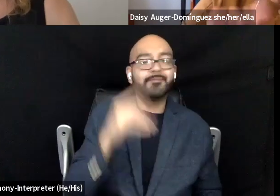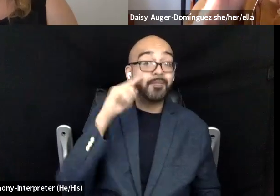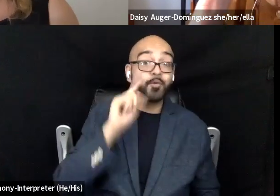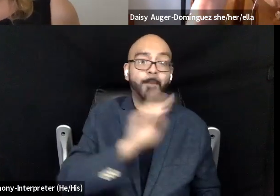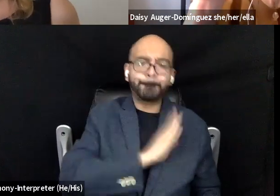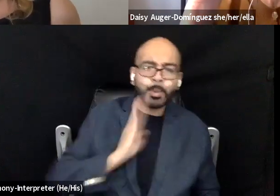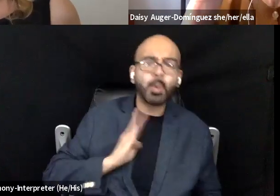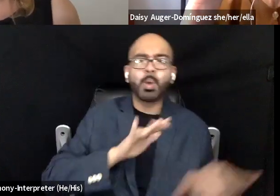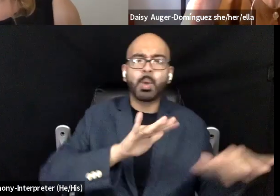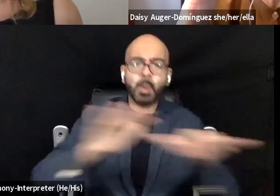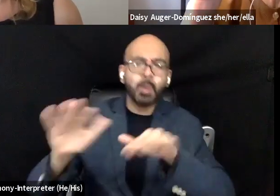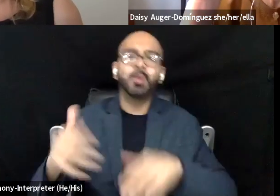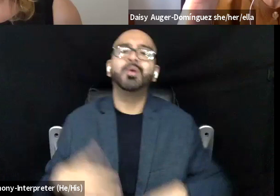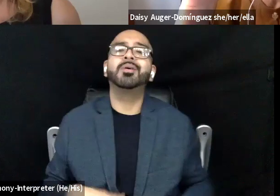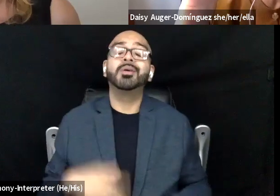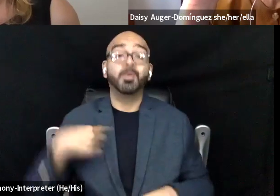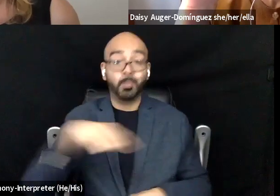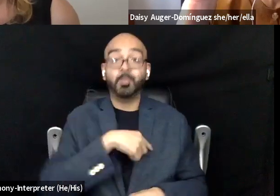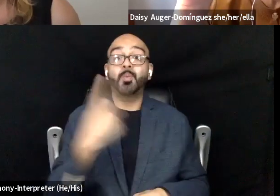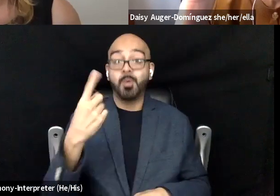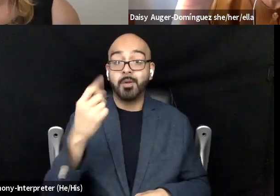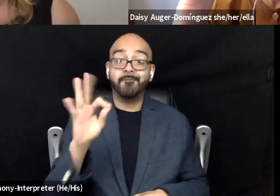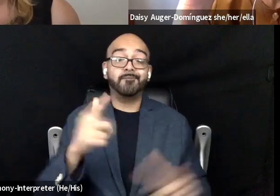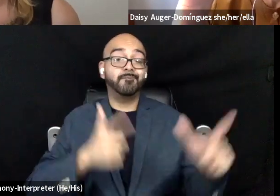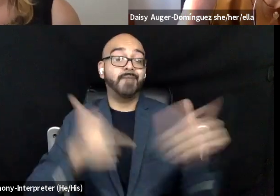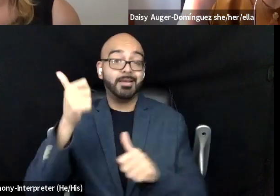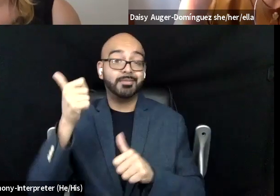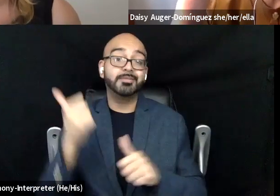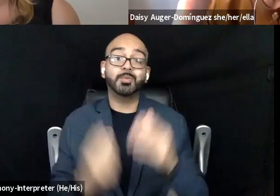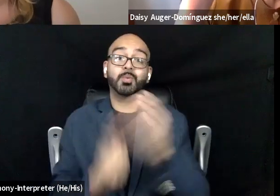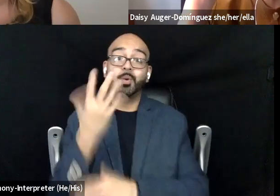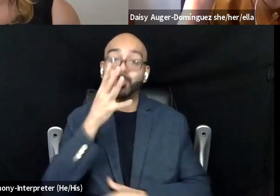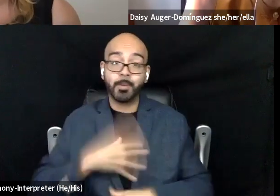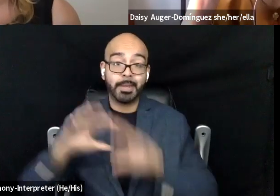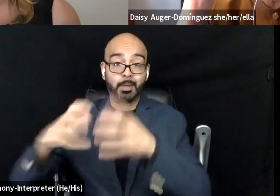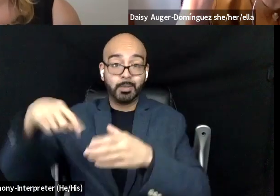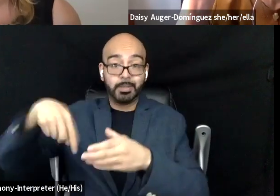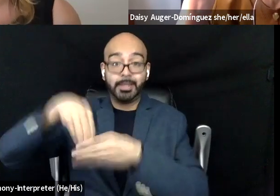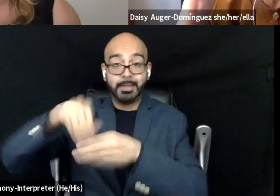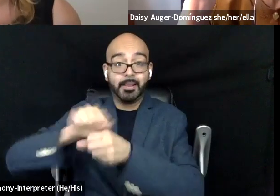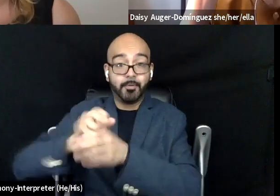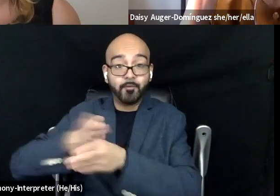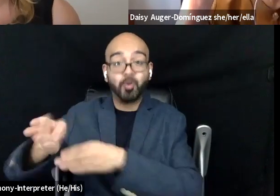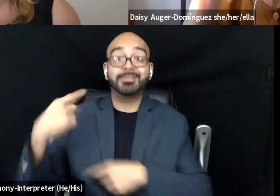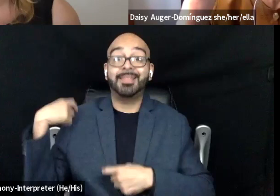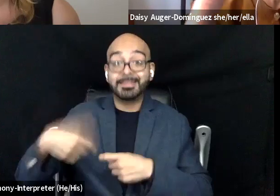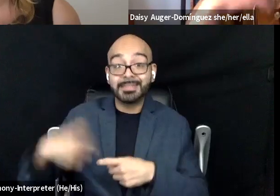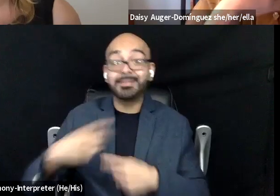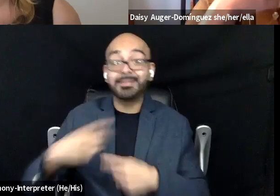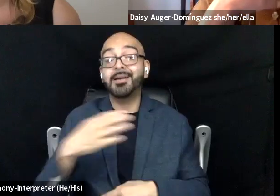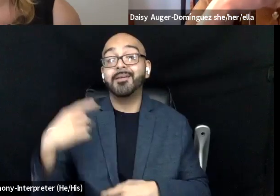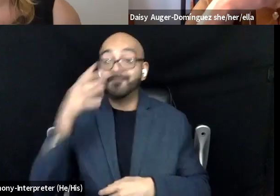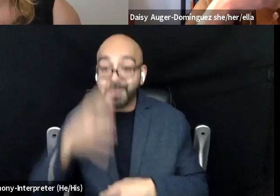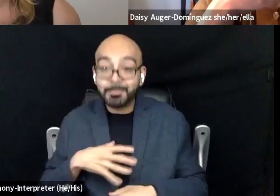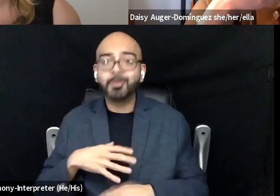being one of the fastest growing groups of women in the US labor force, Latinas and Latinx females represent less than 1%